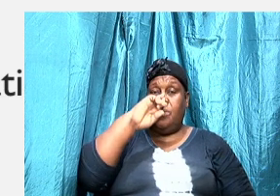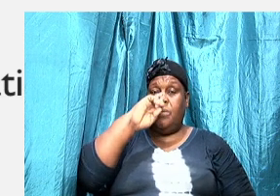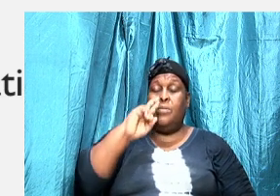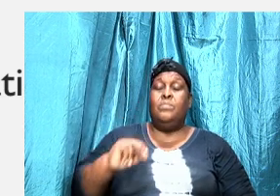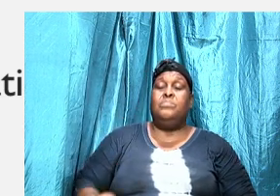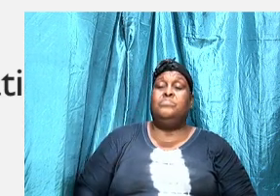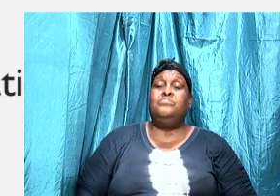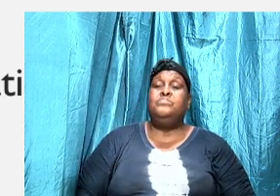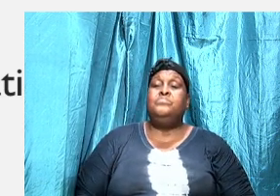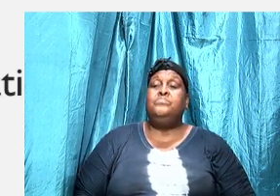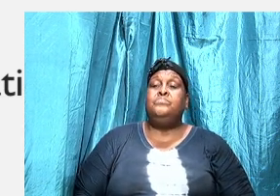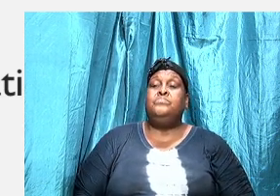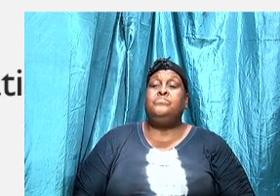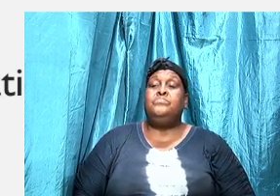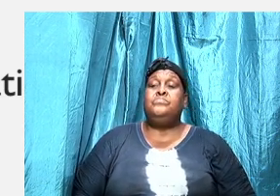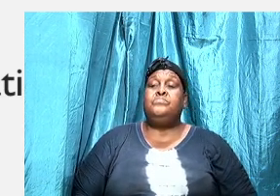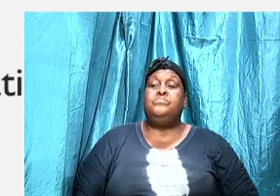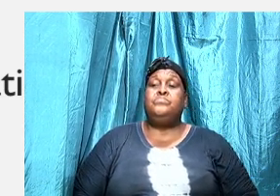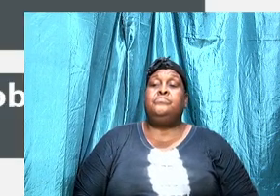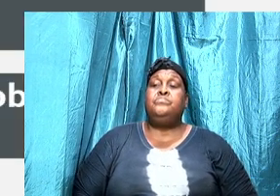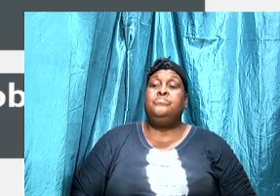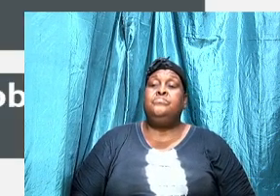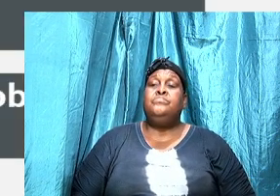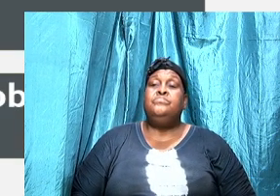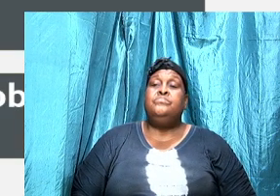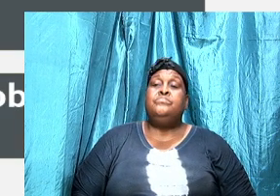Continue. Next slide, please.